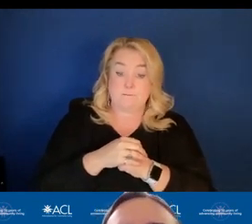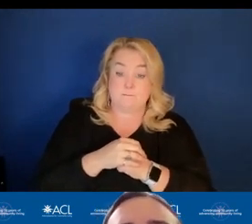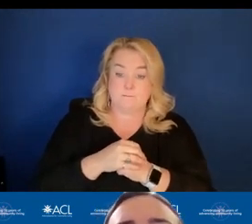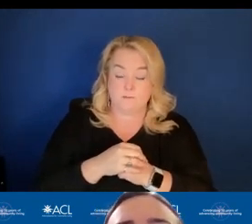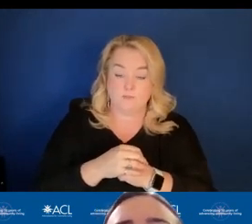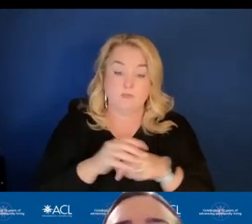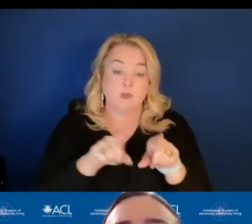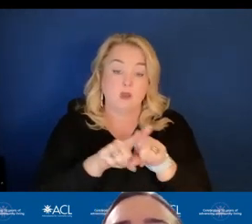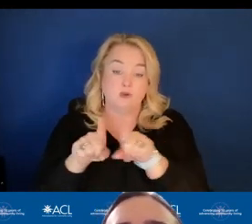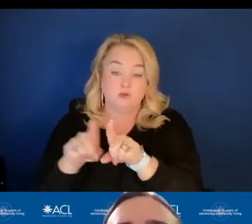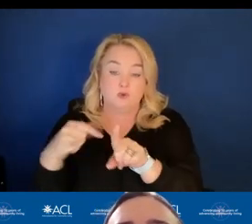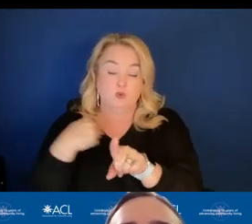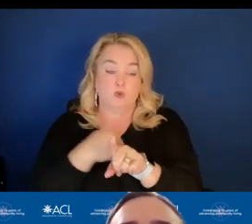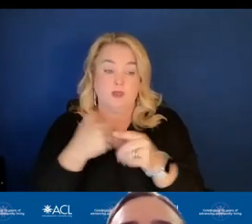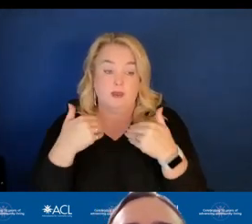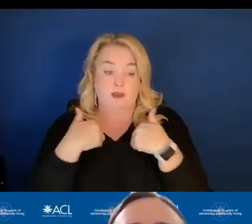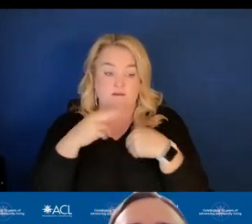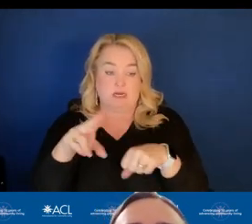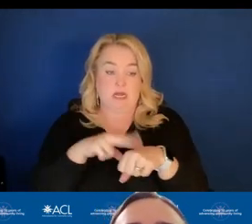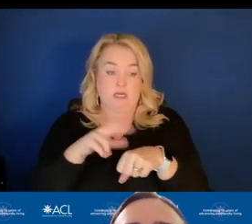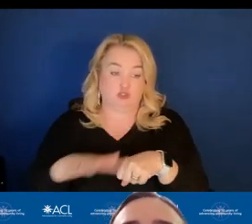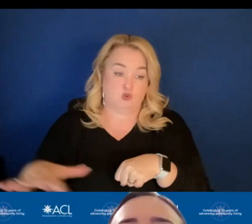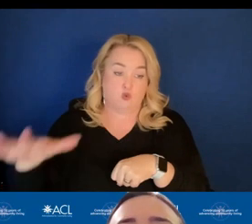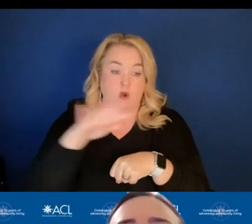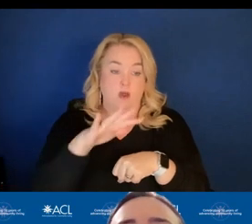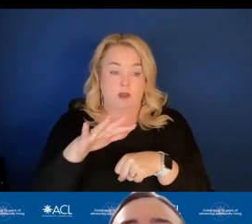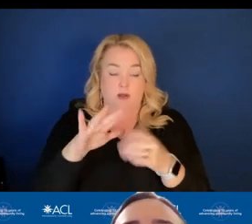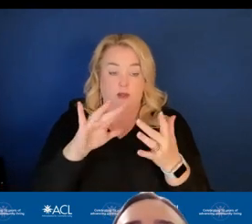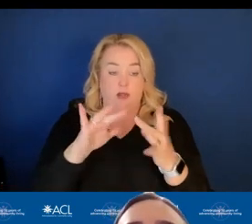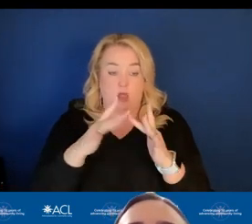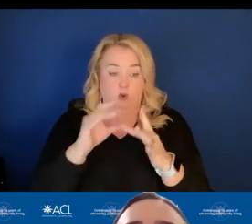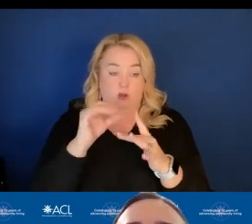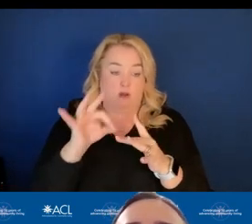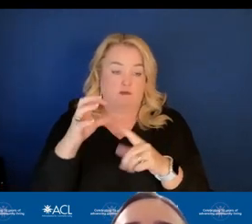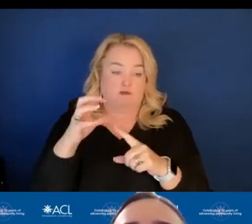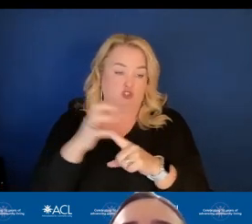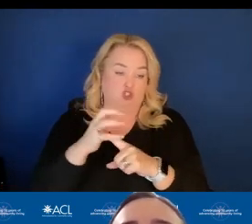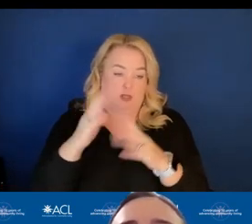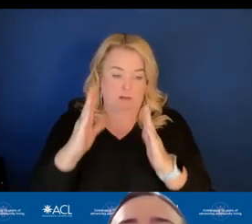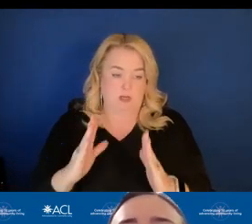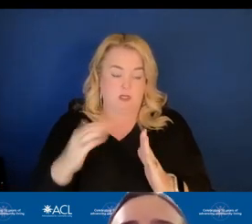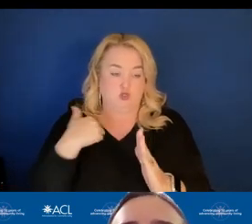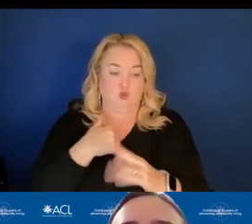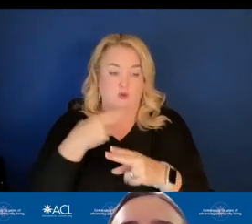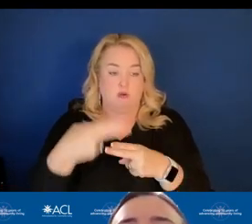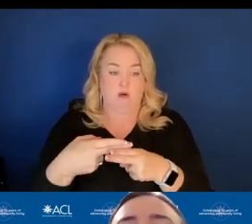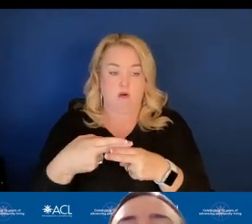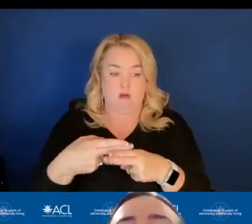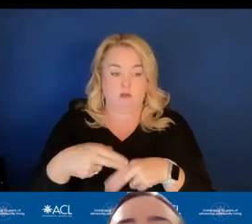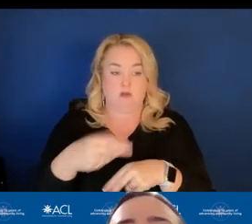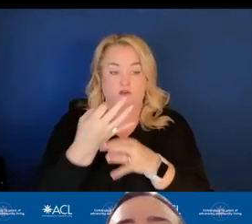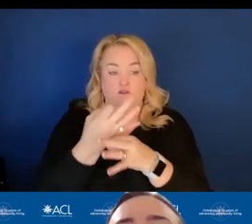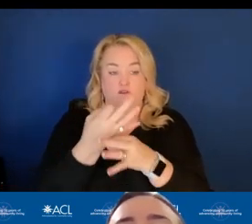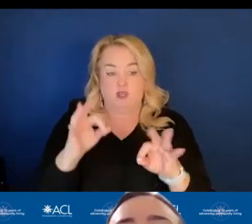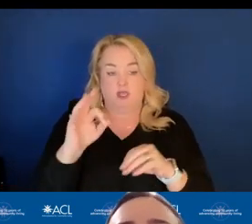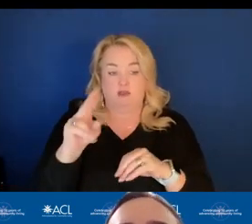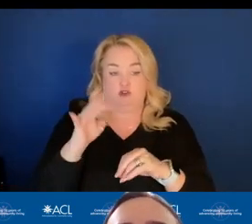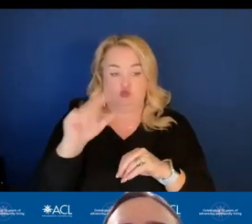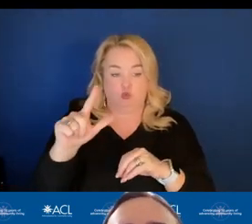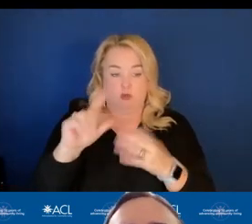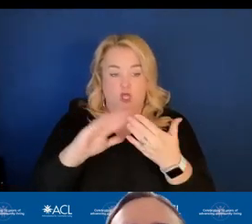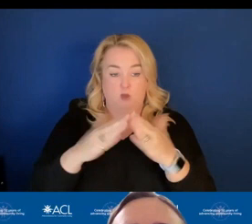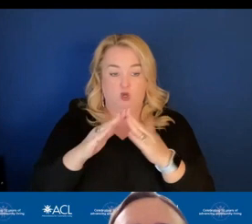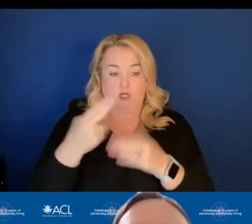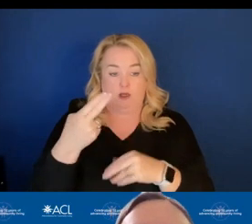We also have a nationwide network of champions, which is what we call our free virtual community